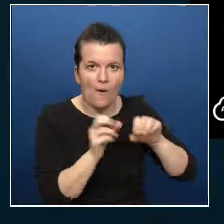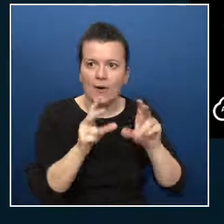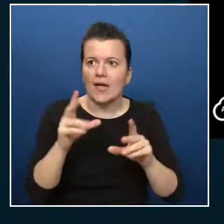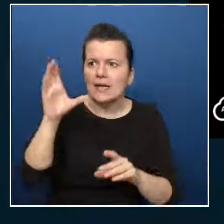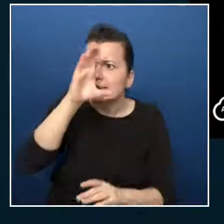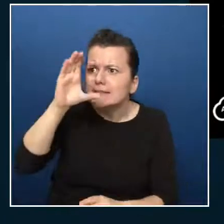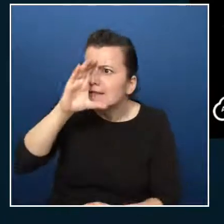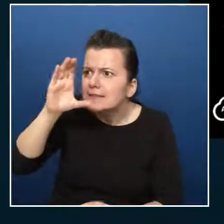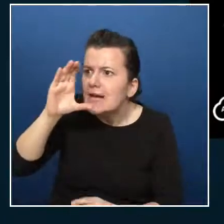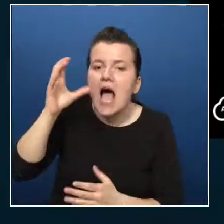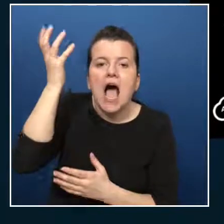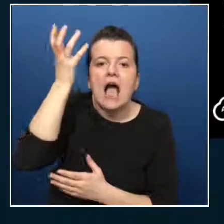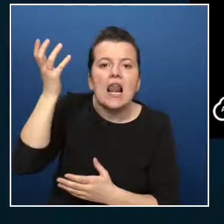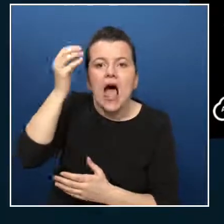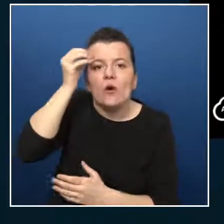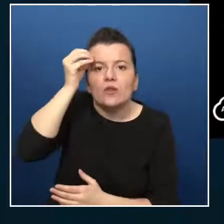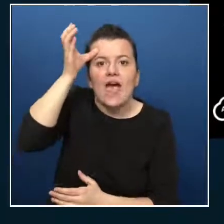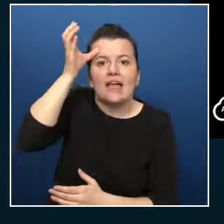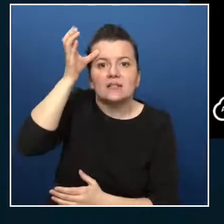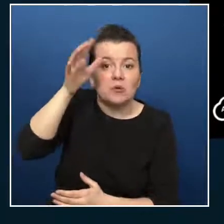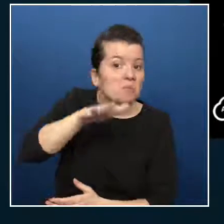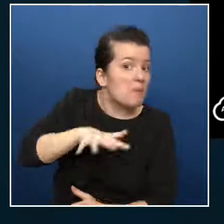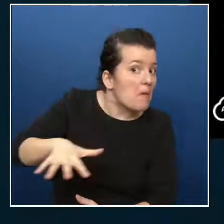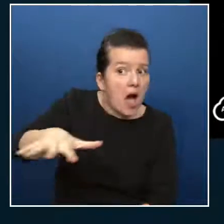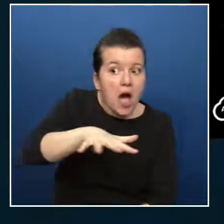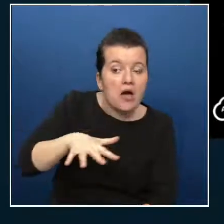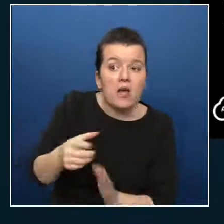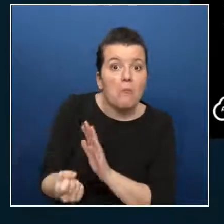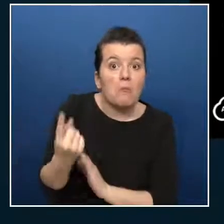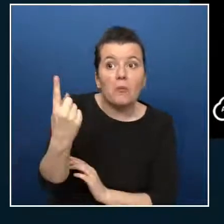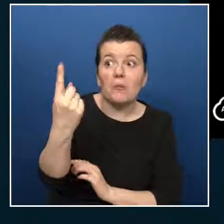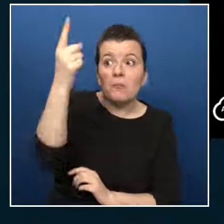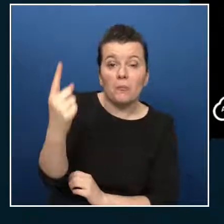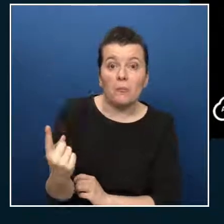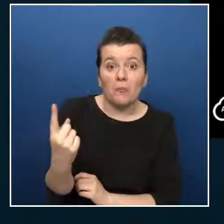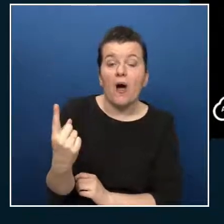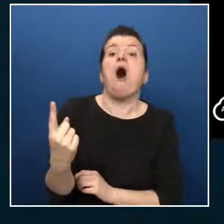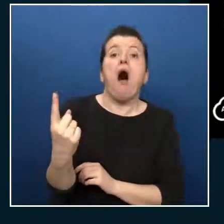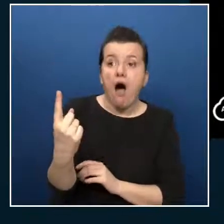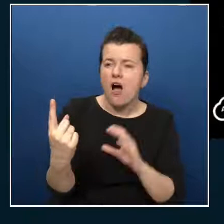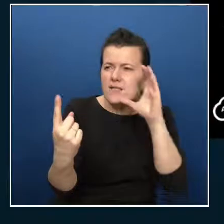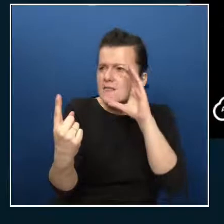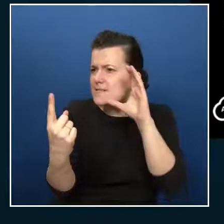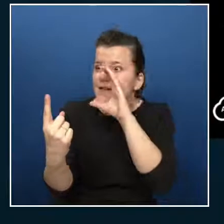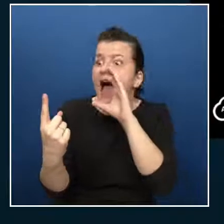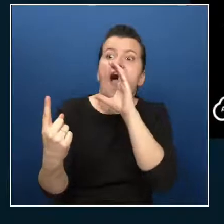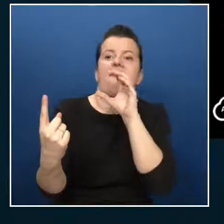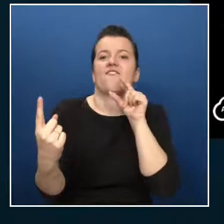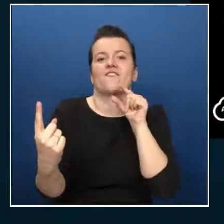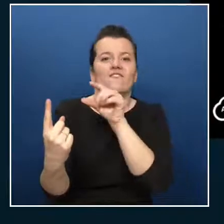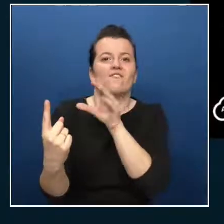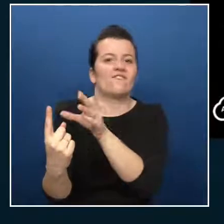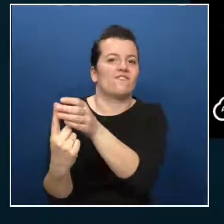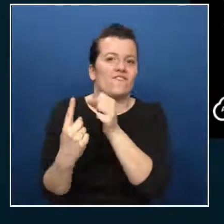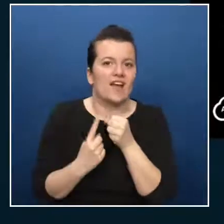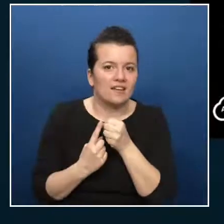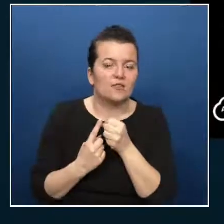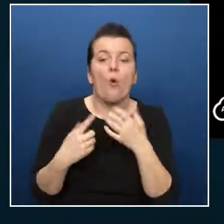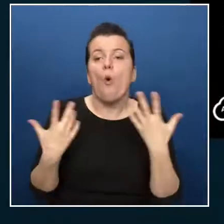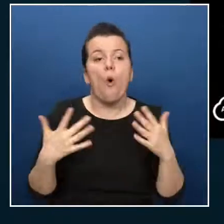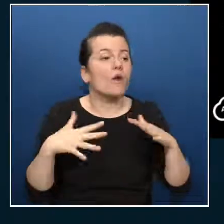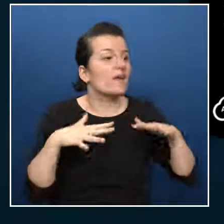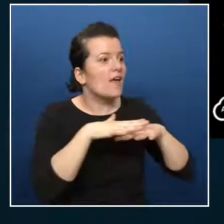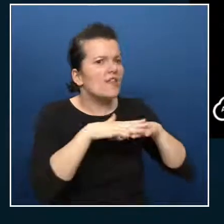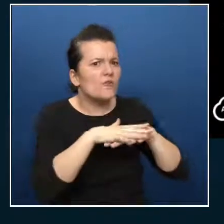experts that you have in your area. Or if you can't find one in your area, find someone in your network